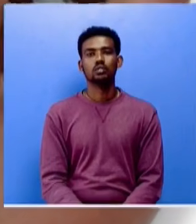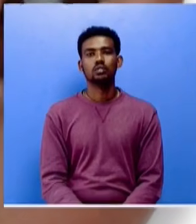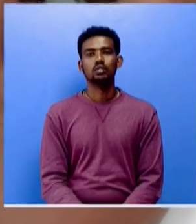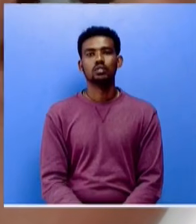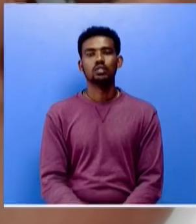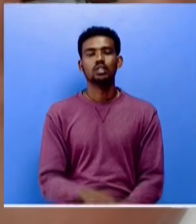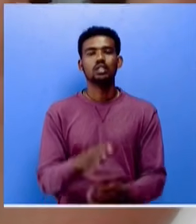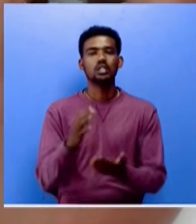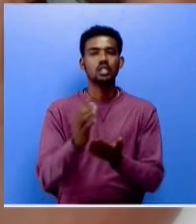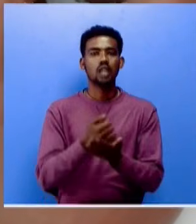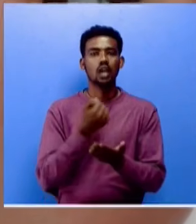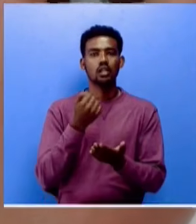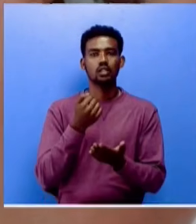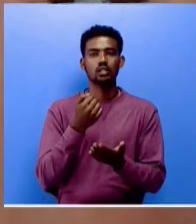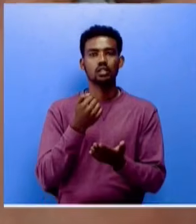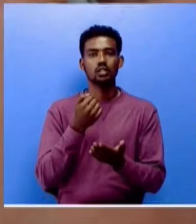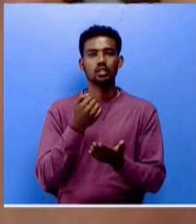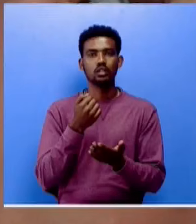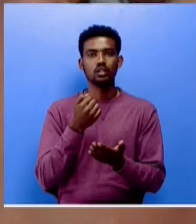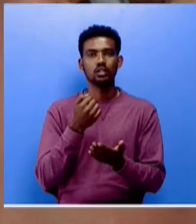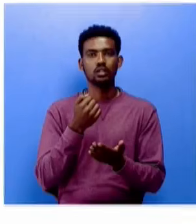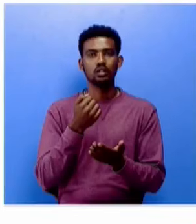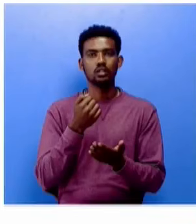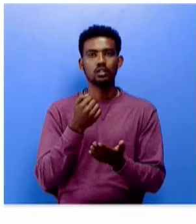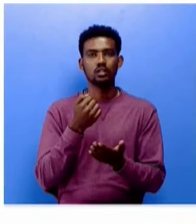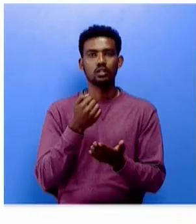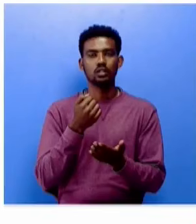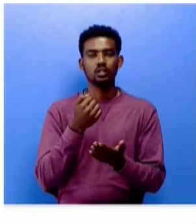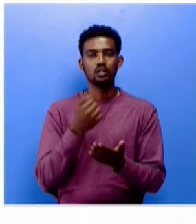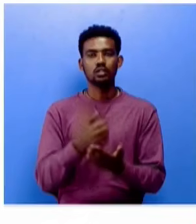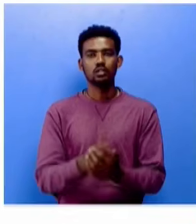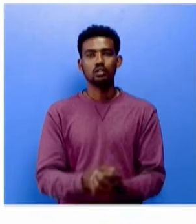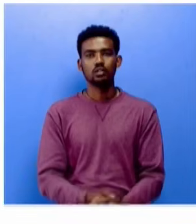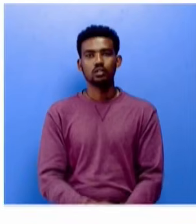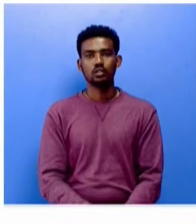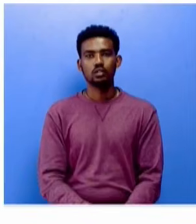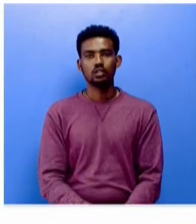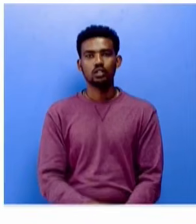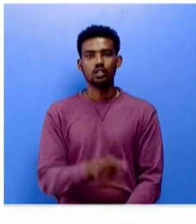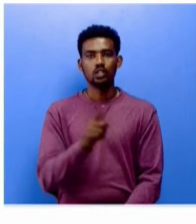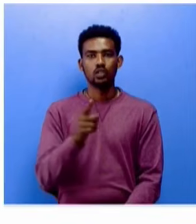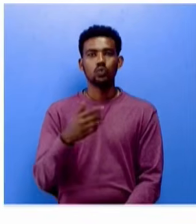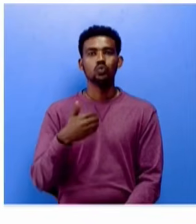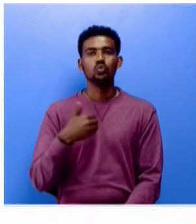take a taxi. You had better take a taxi.